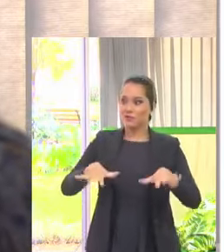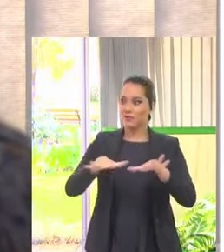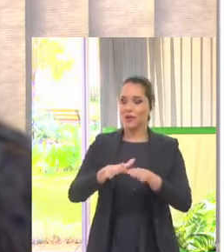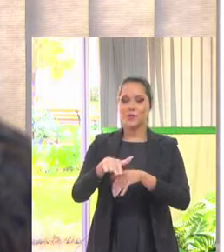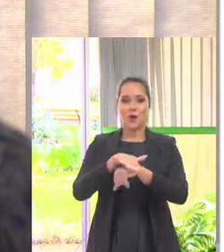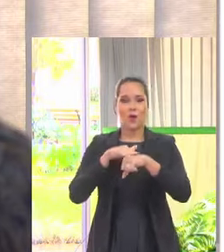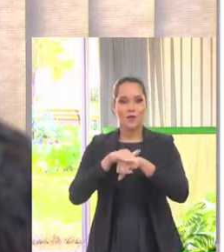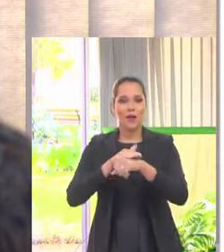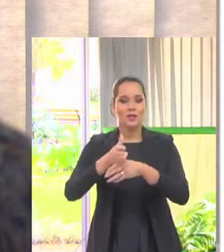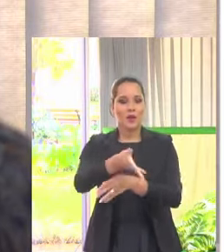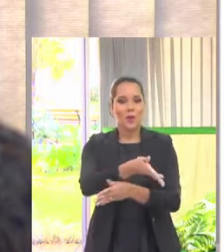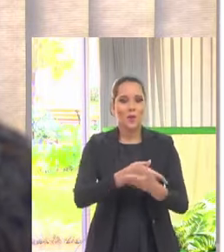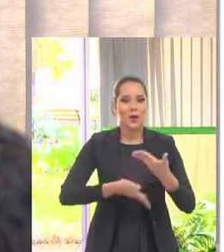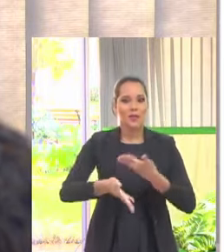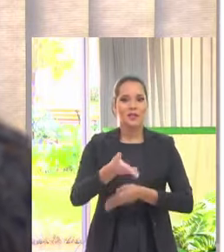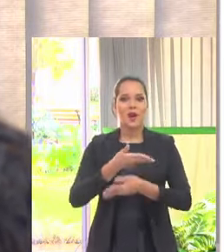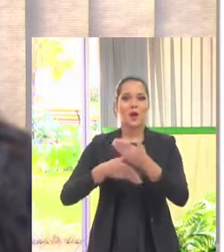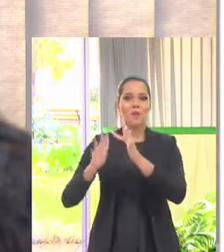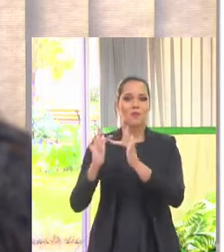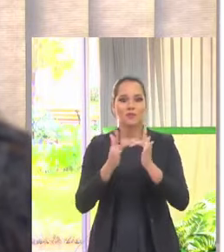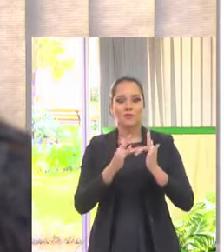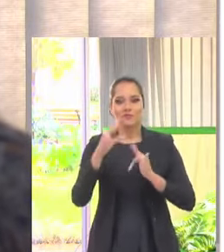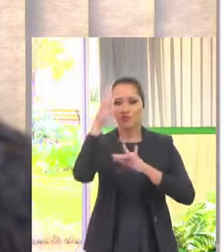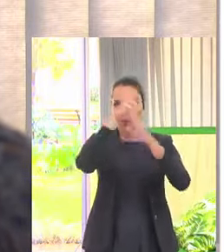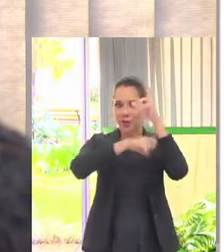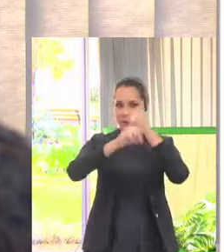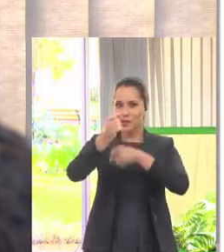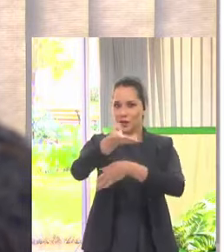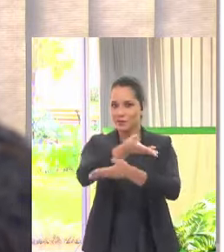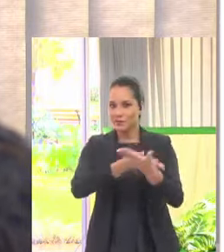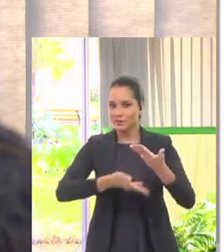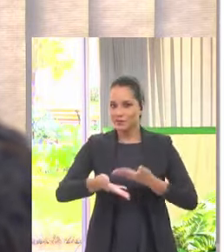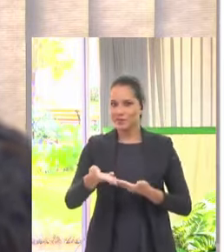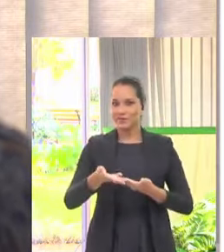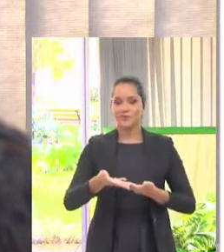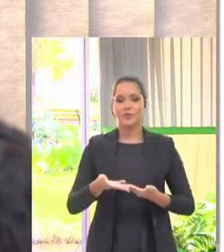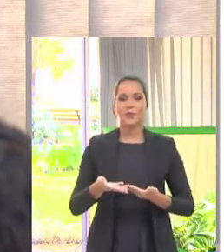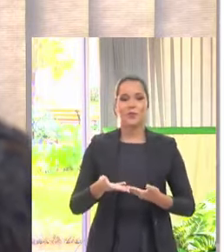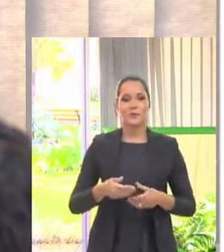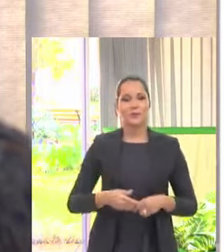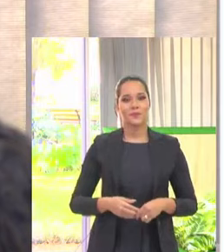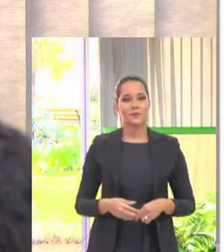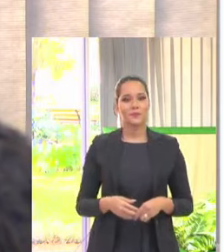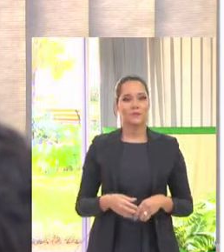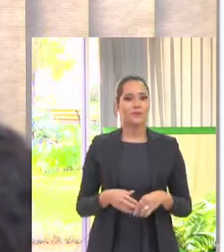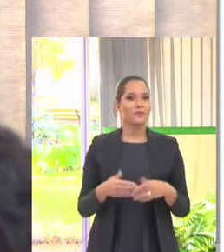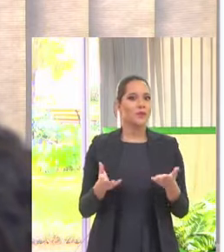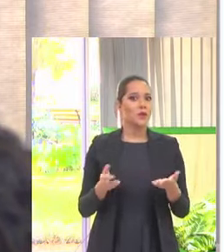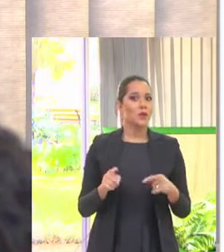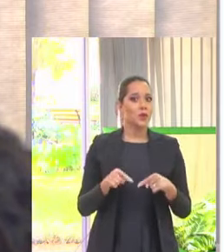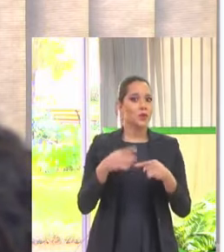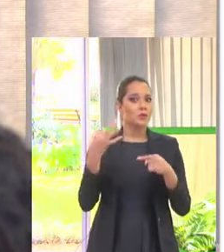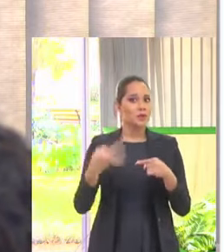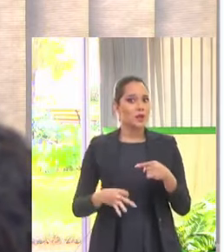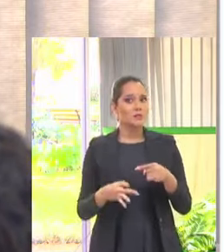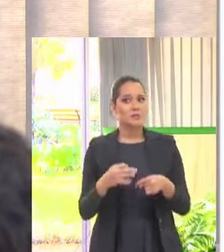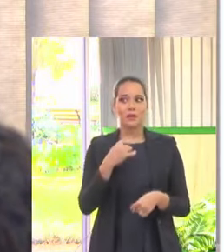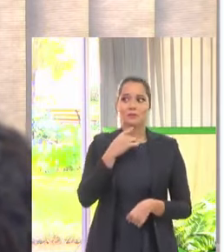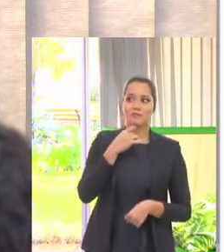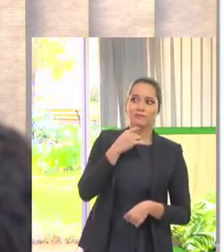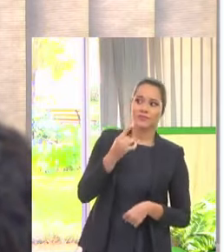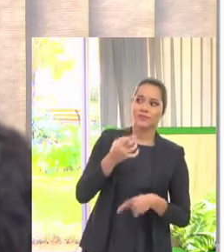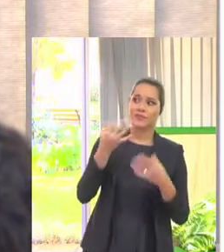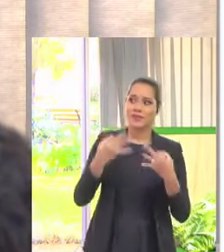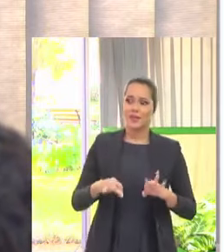interaction, and mutual learning on what worked and what did not, and on